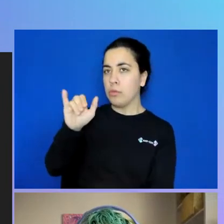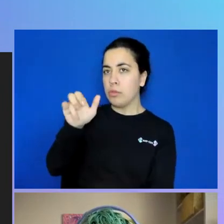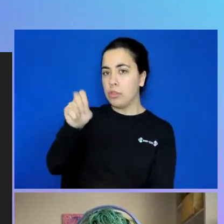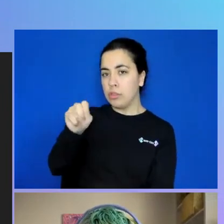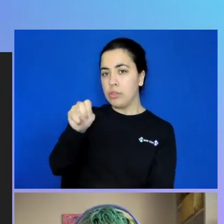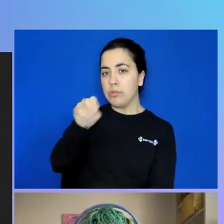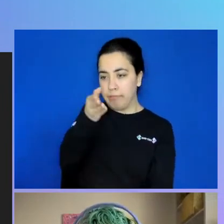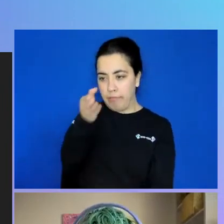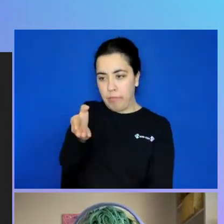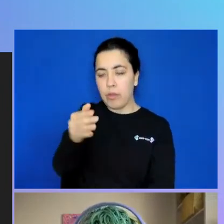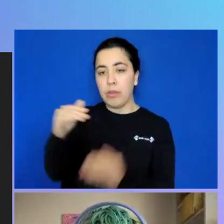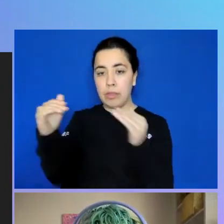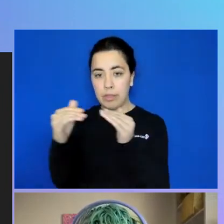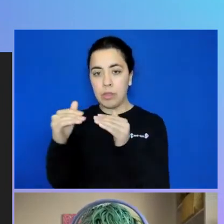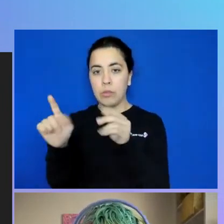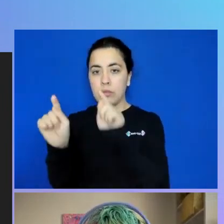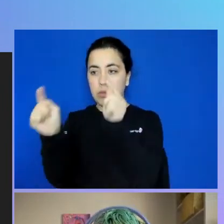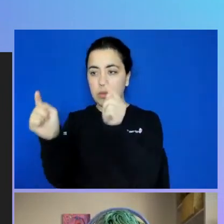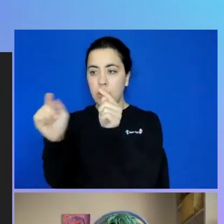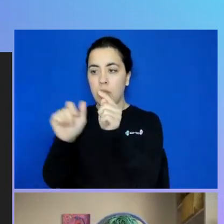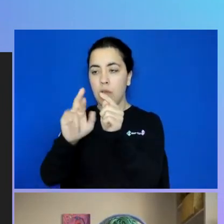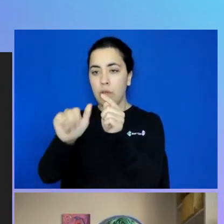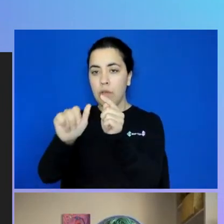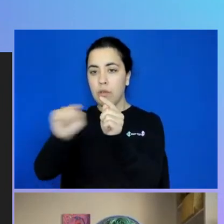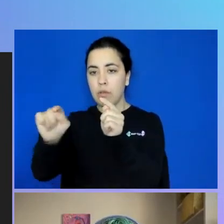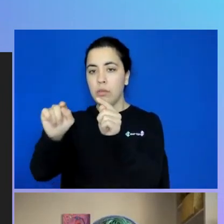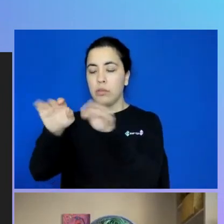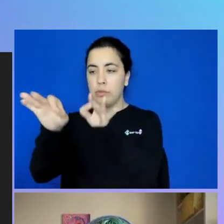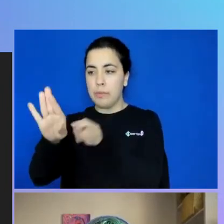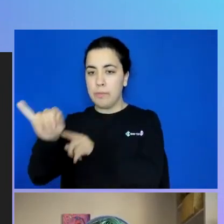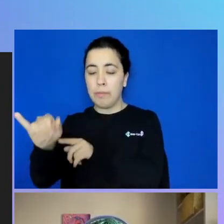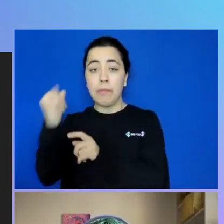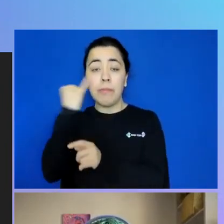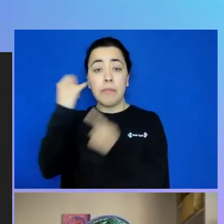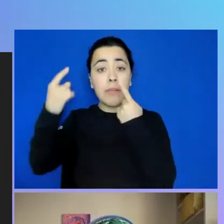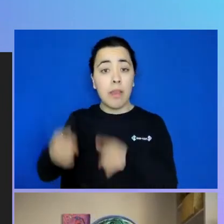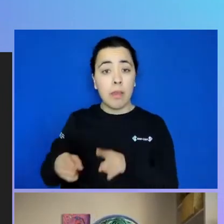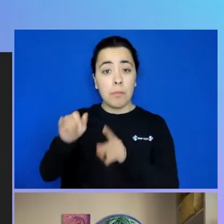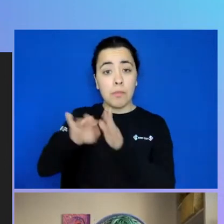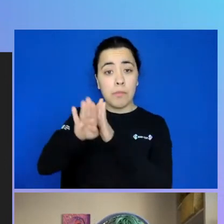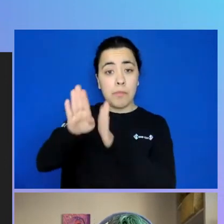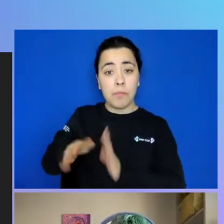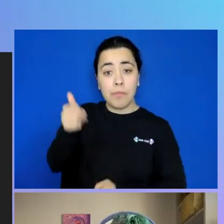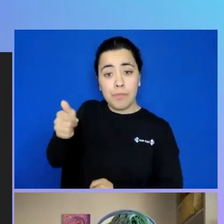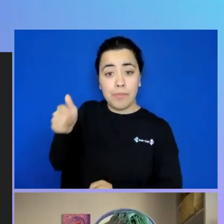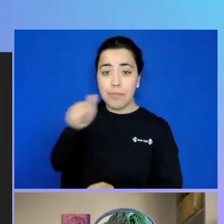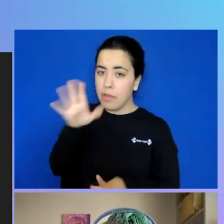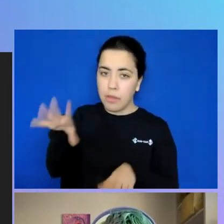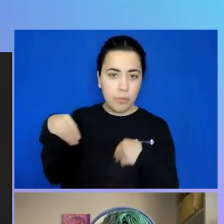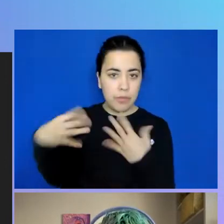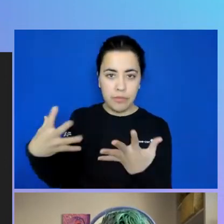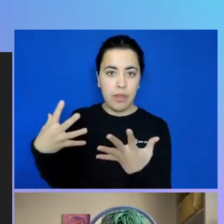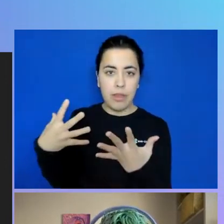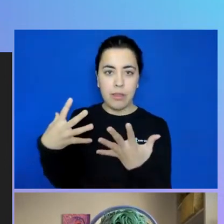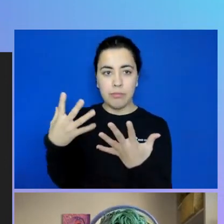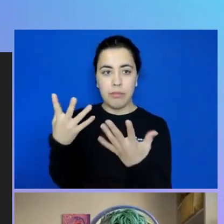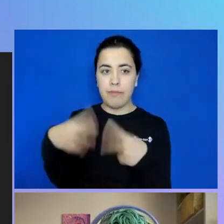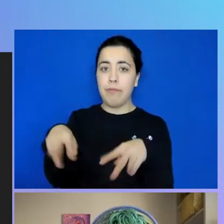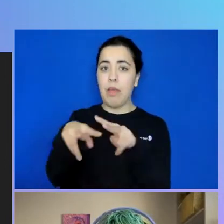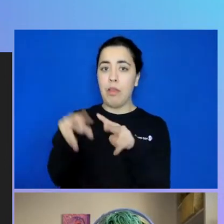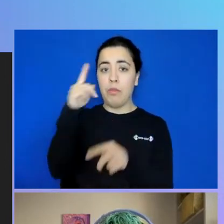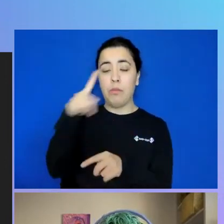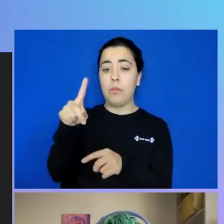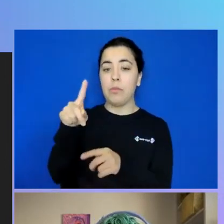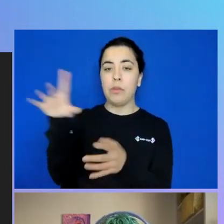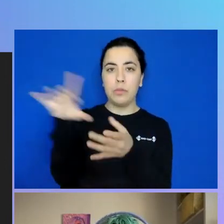a equals aria described by string, meaning that if the developer doesn't provide a value for the association